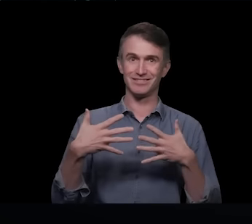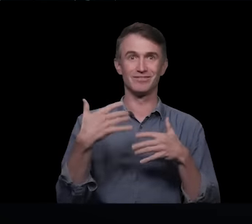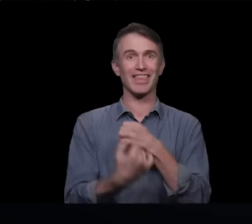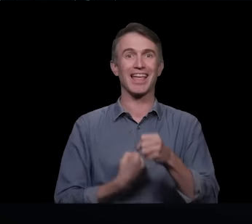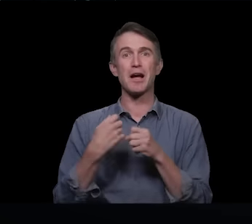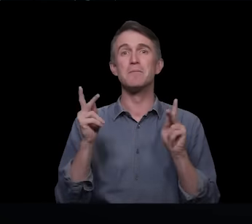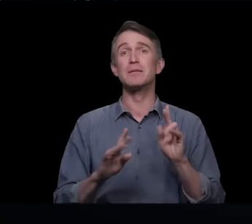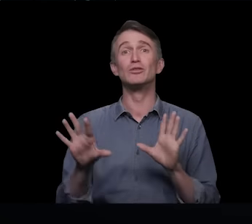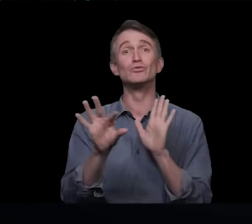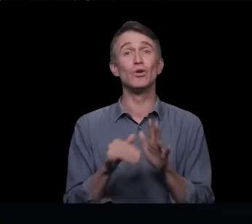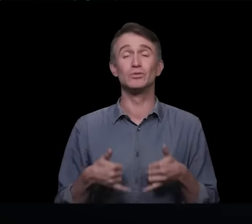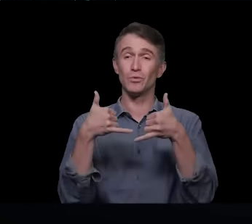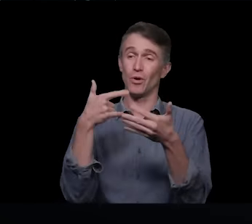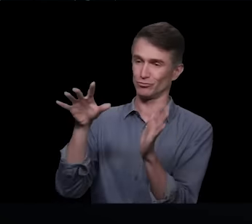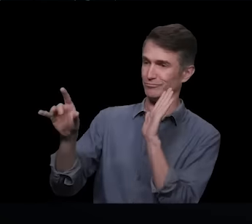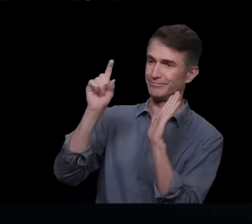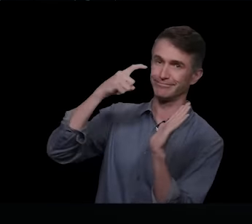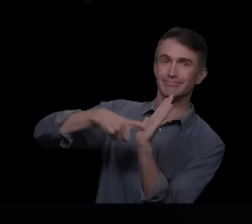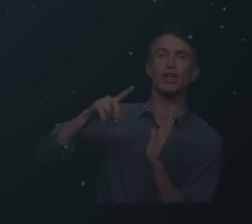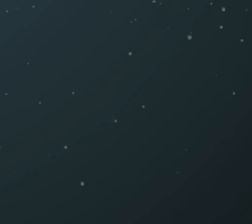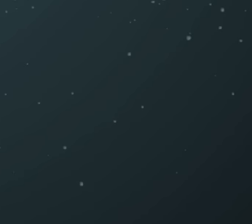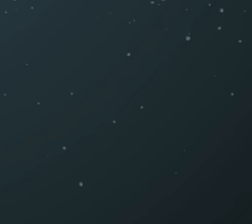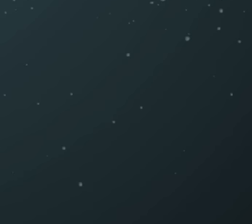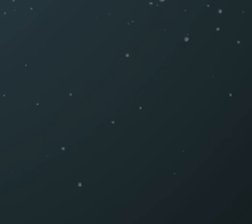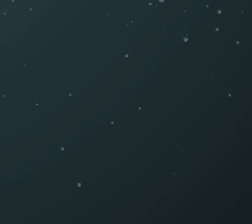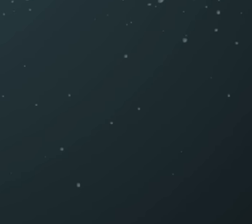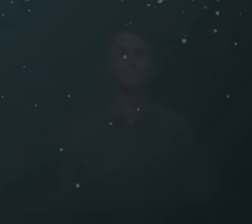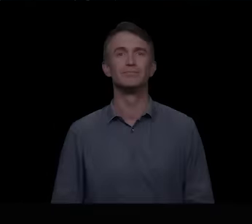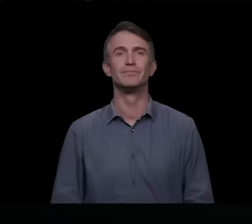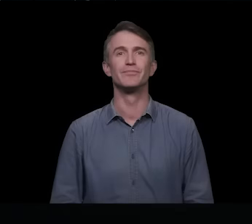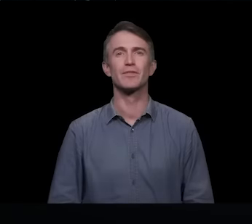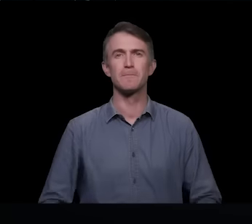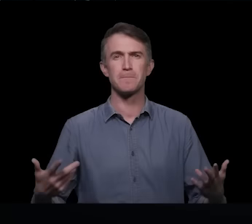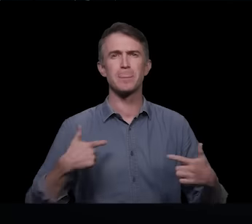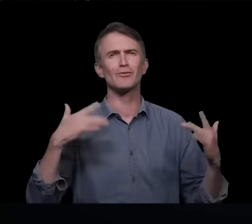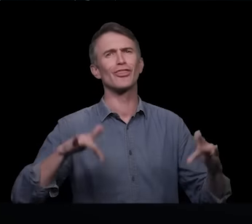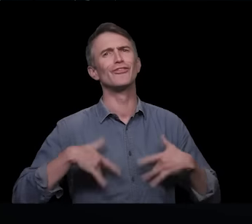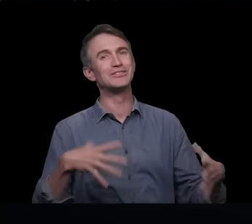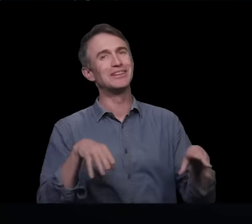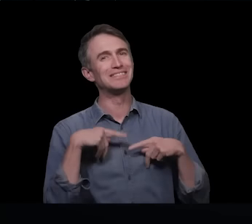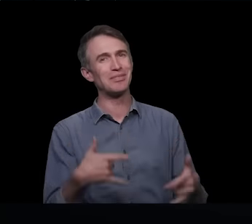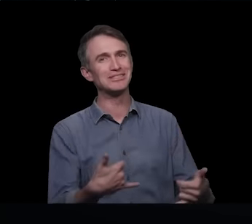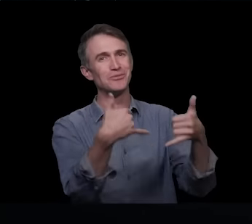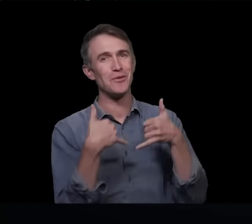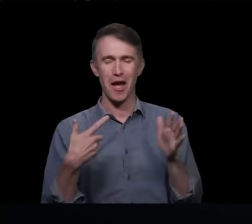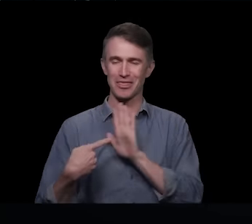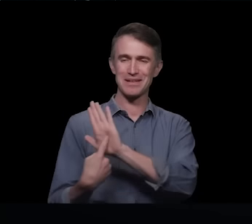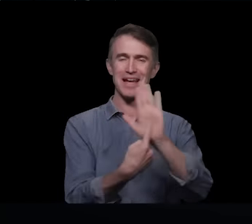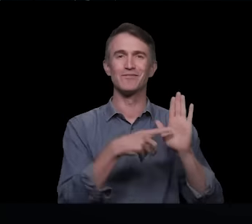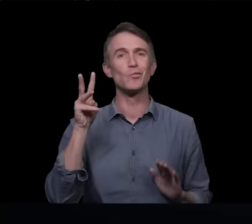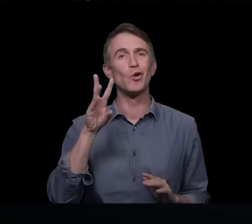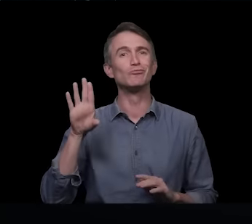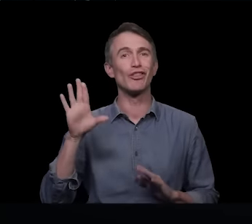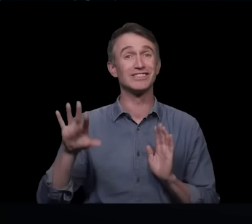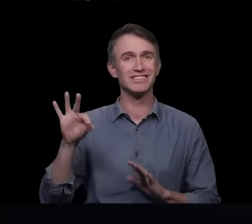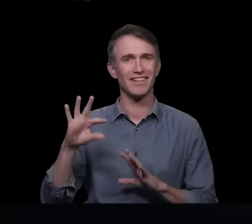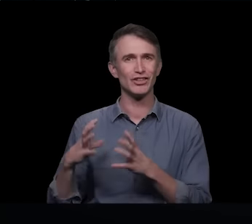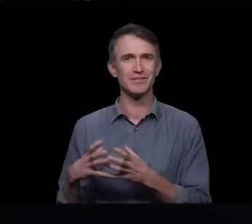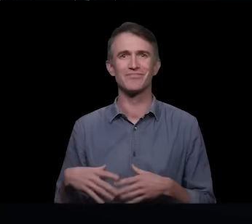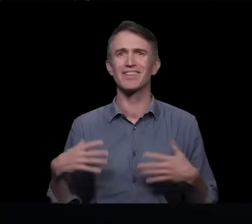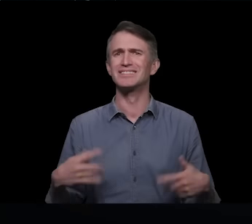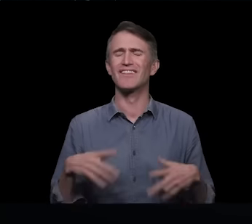this year's People's Choice Award for Dune 2. Gorrie McGinn, Warner Brothers Entertainment. I'm thrilled to accept this award on behalf of Warner Brothers